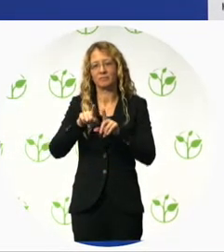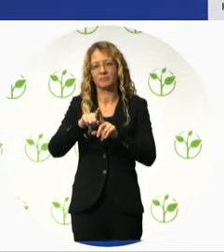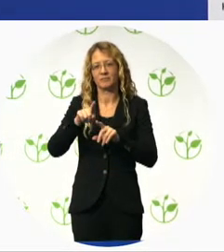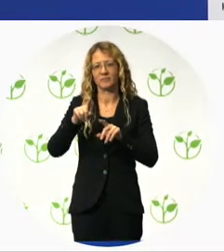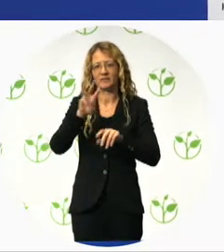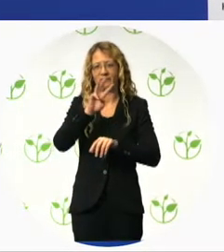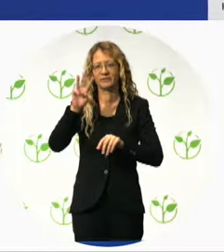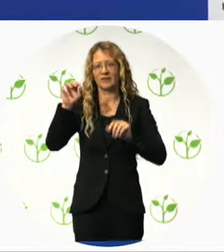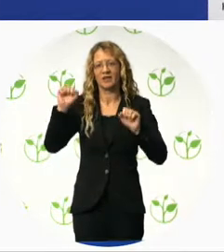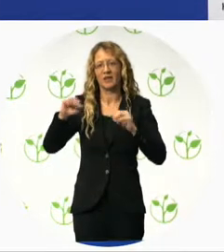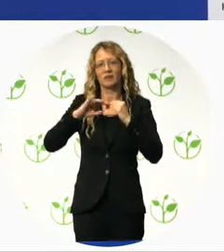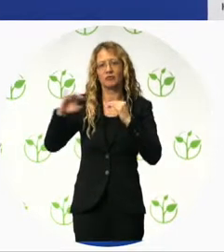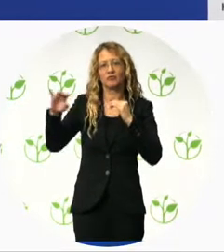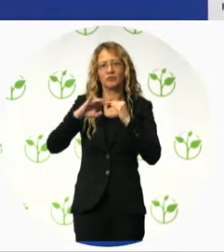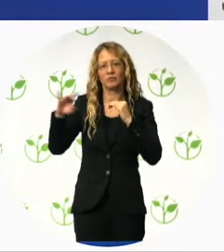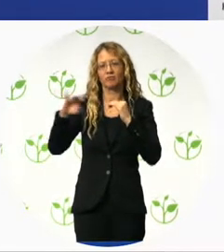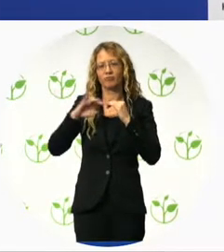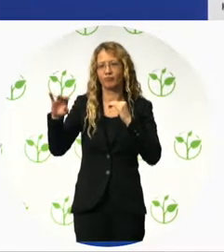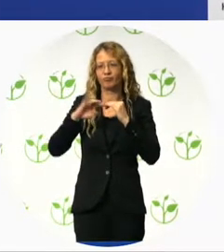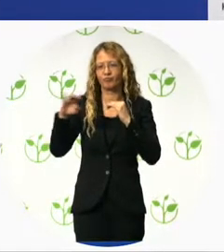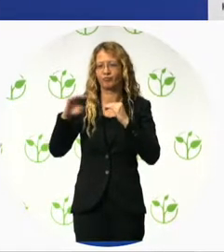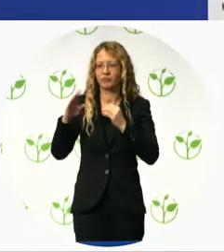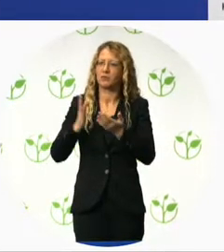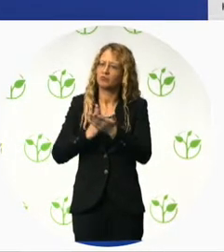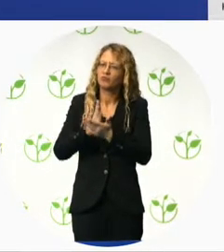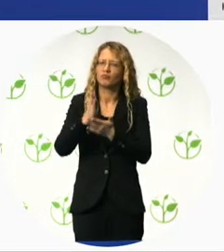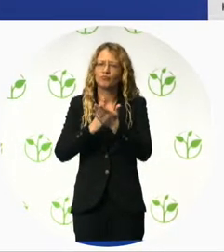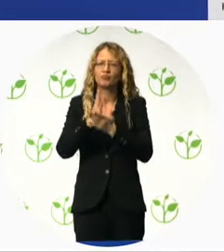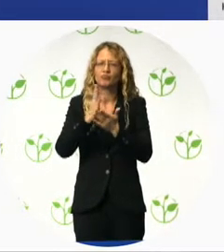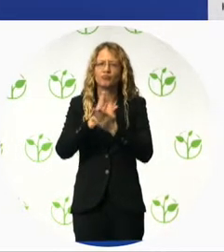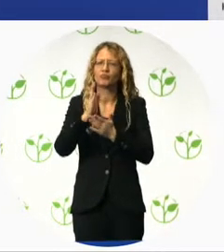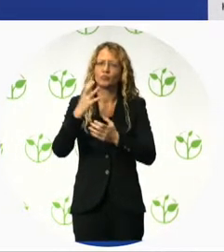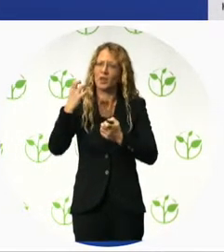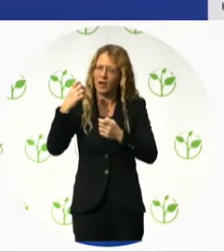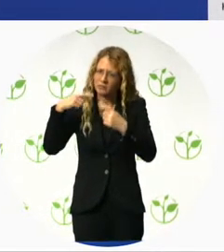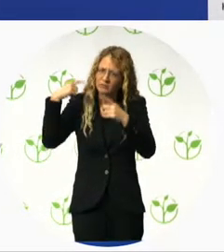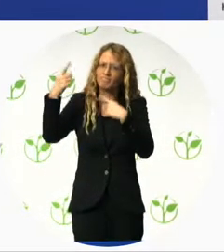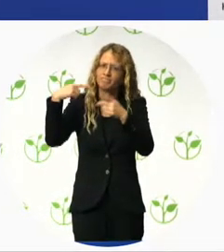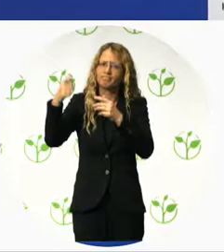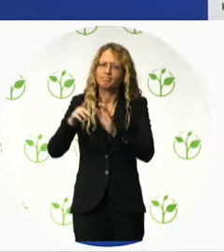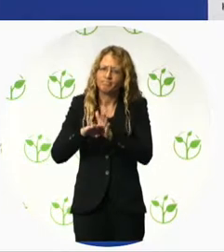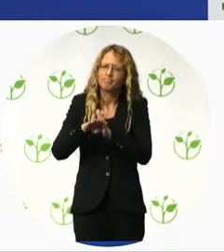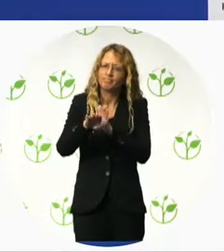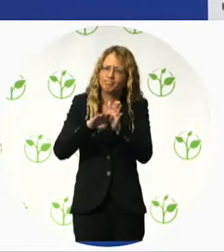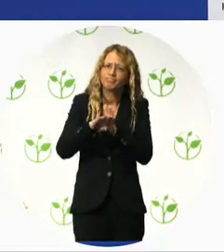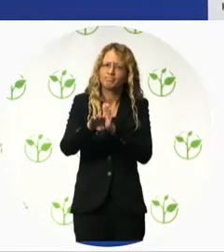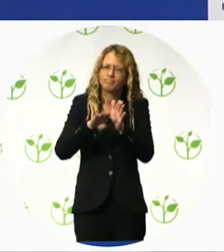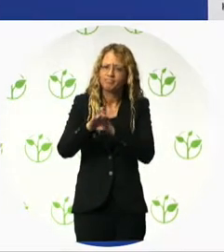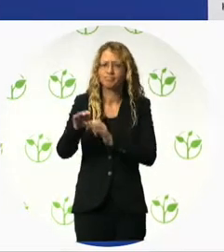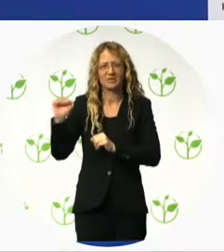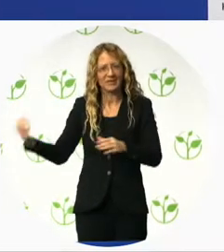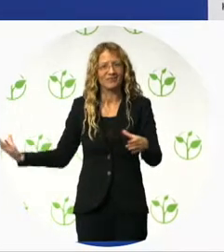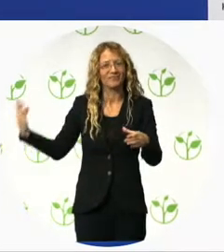the government in order to bring these people with disabilities into normal life by using